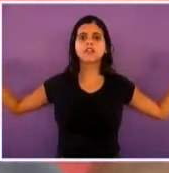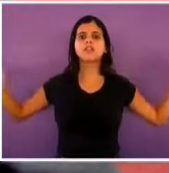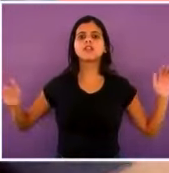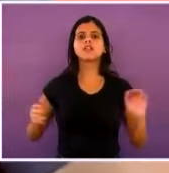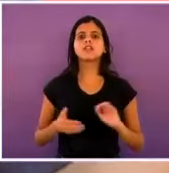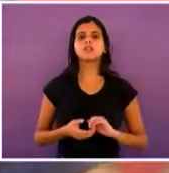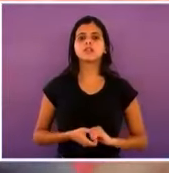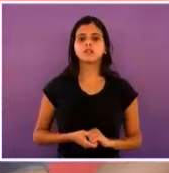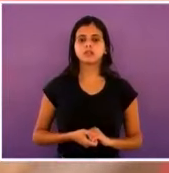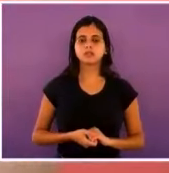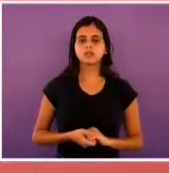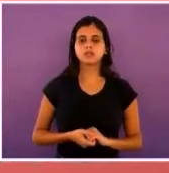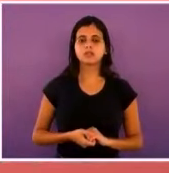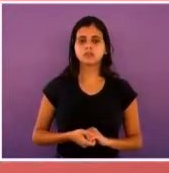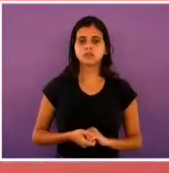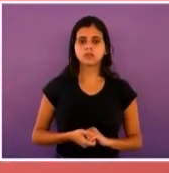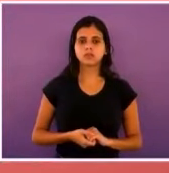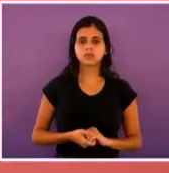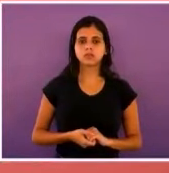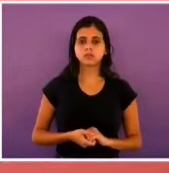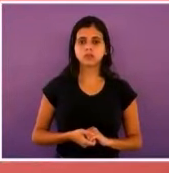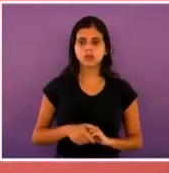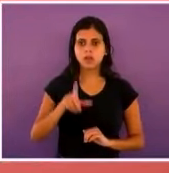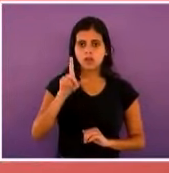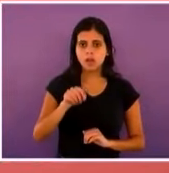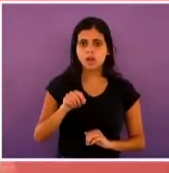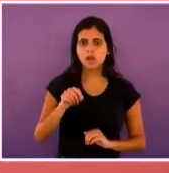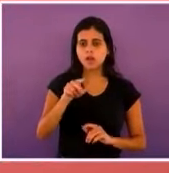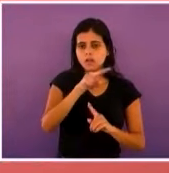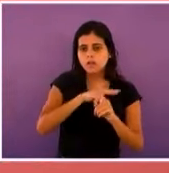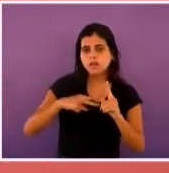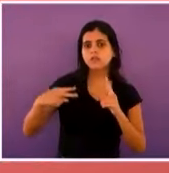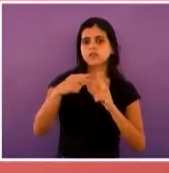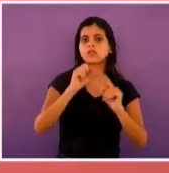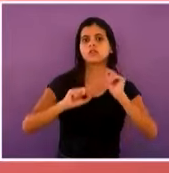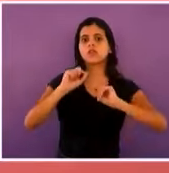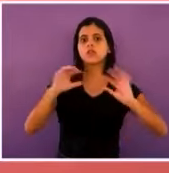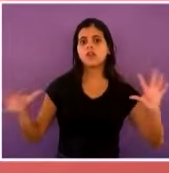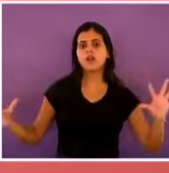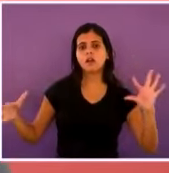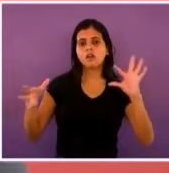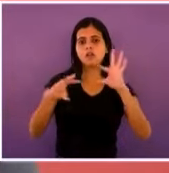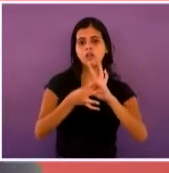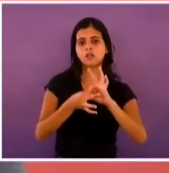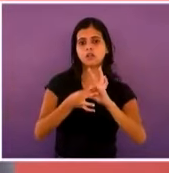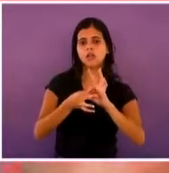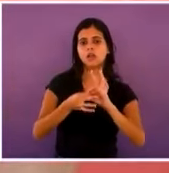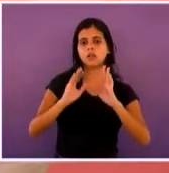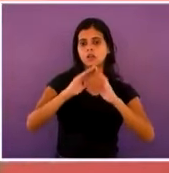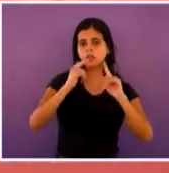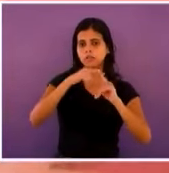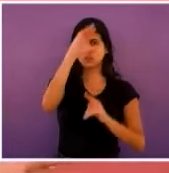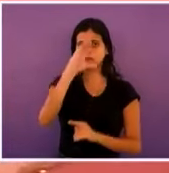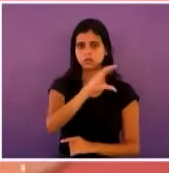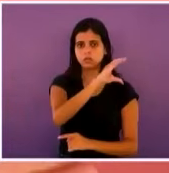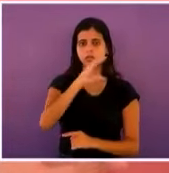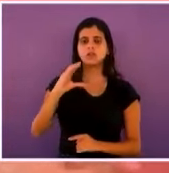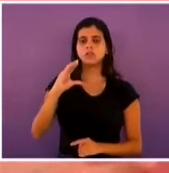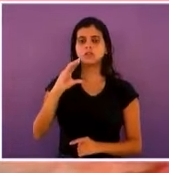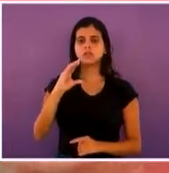the unity according to the Catholic Church. Essa é a visão da unidade de acordo com a Igreja Católica. And so we must